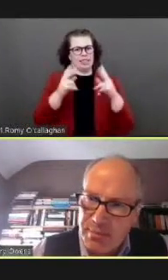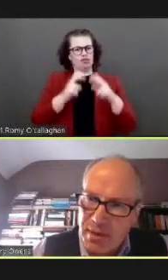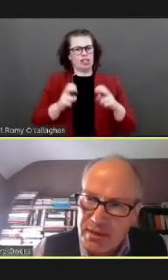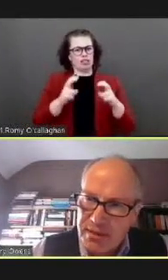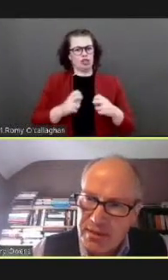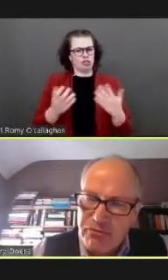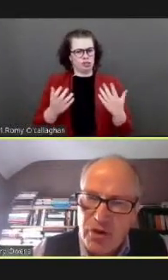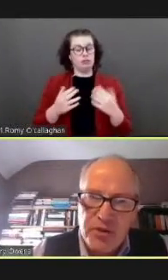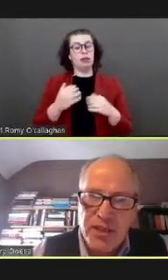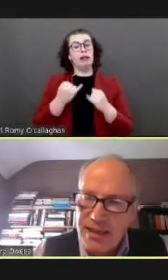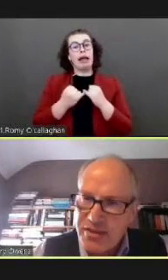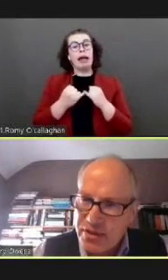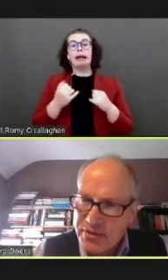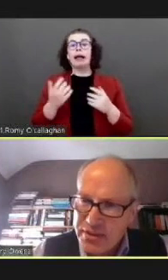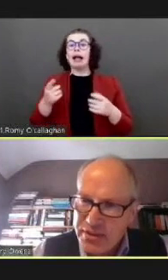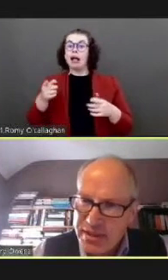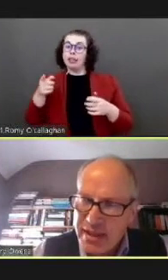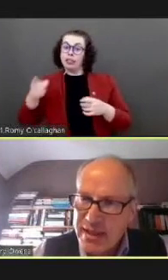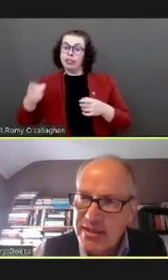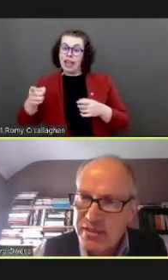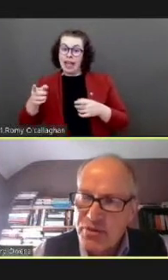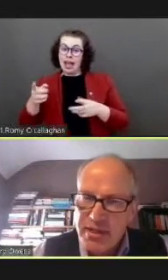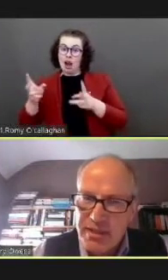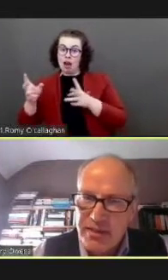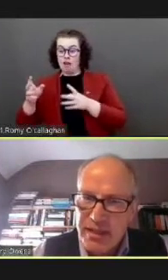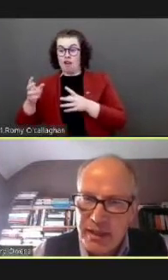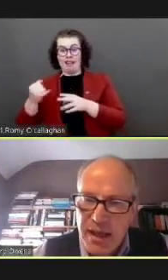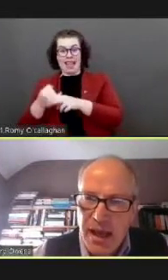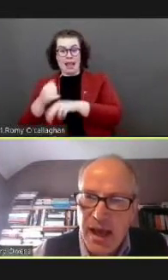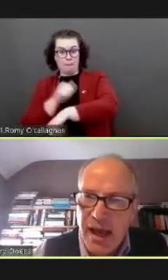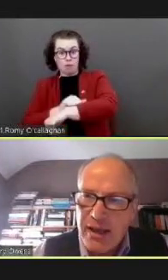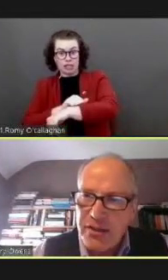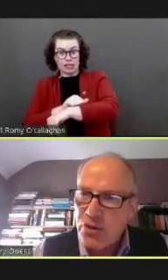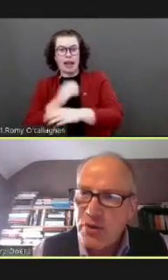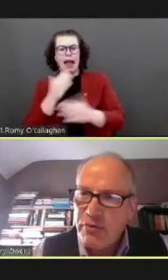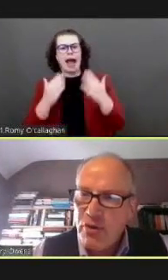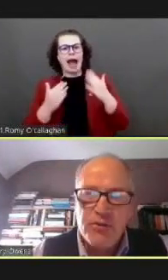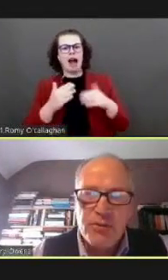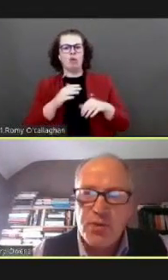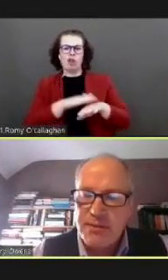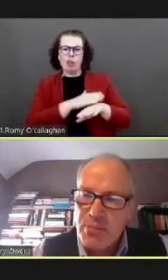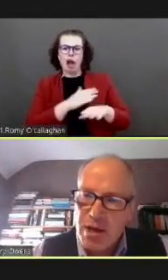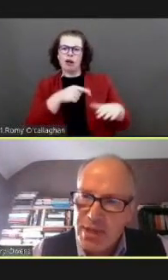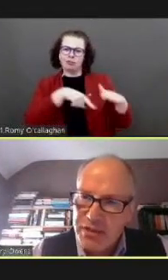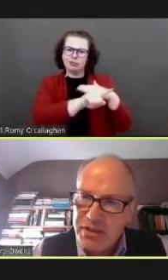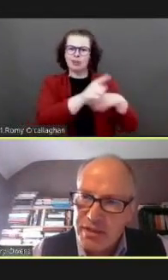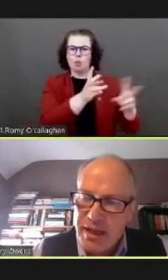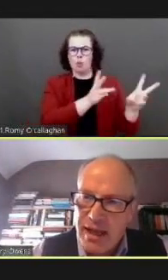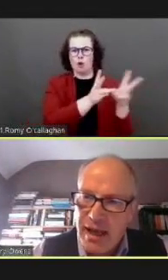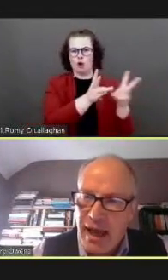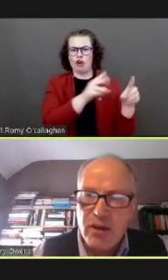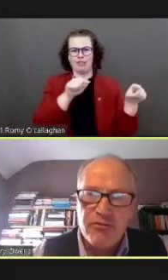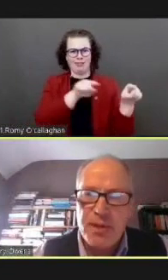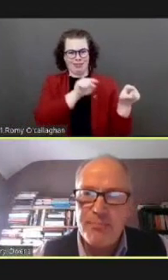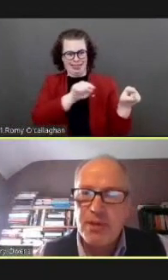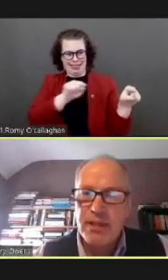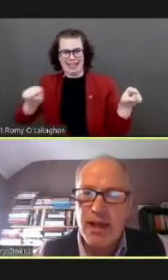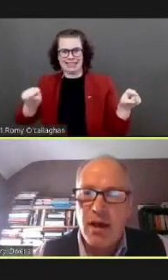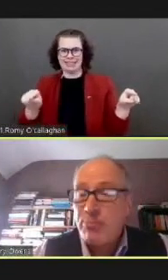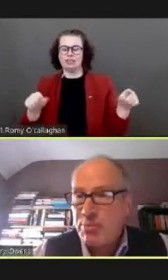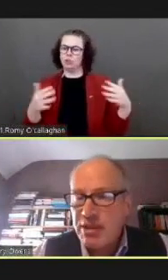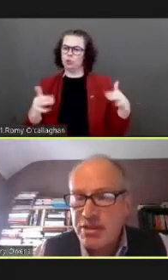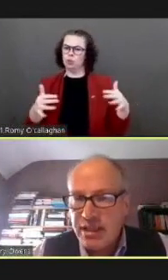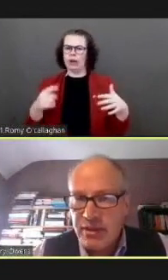from the labor market for the gate service. Now that's an interesting thing. So of the prison population and of